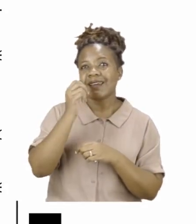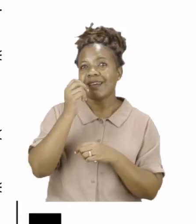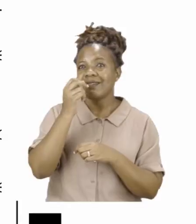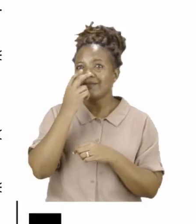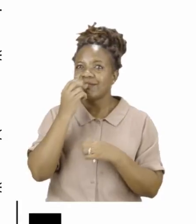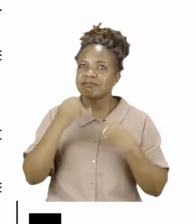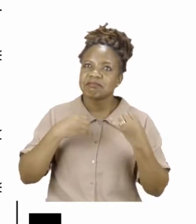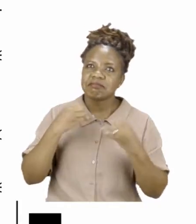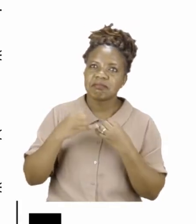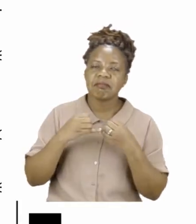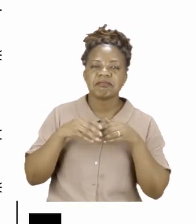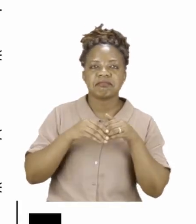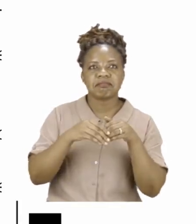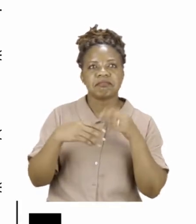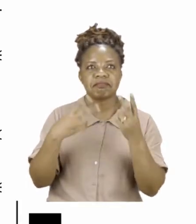trip.